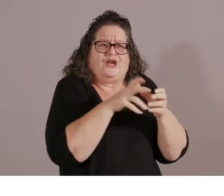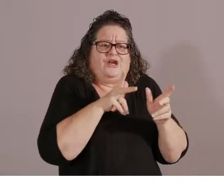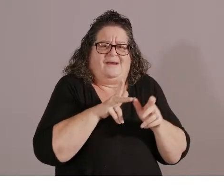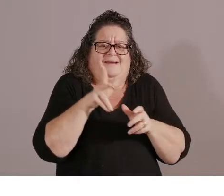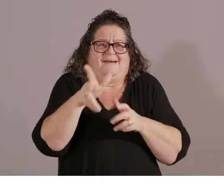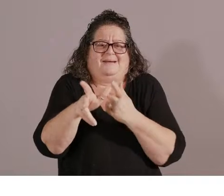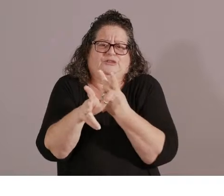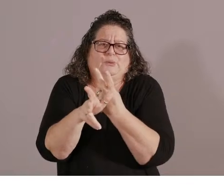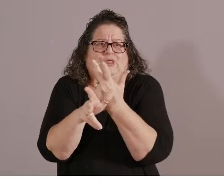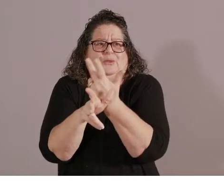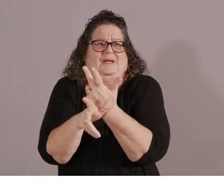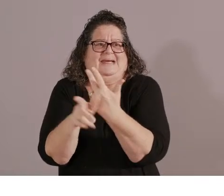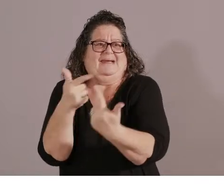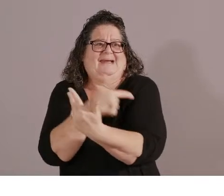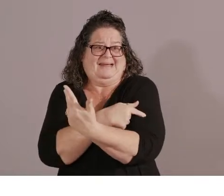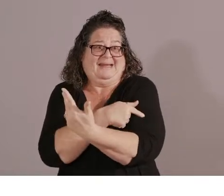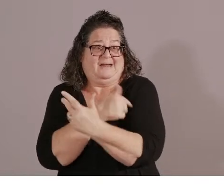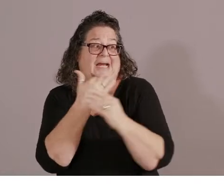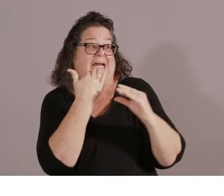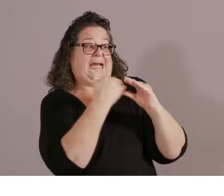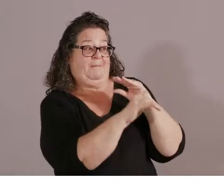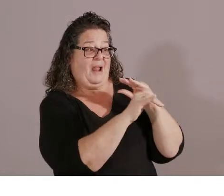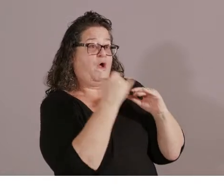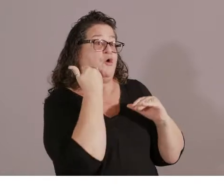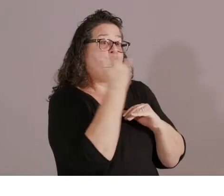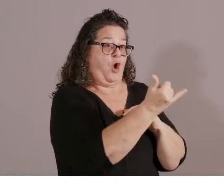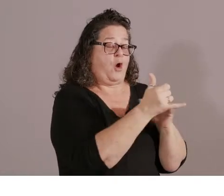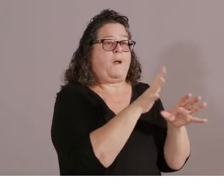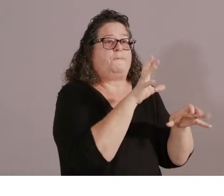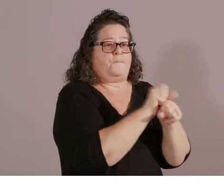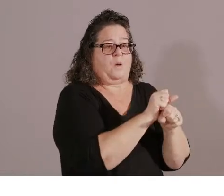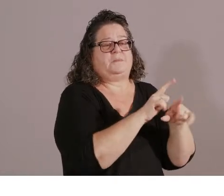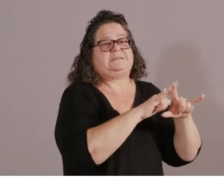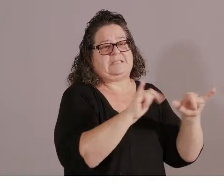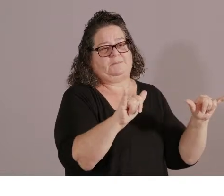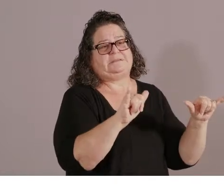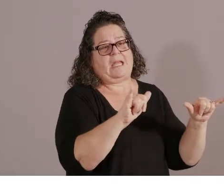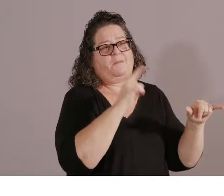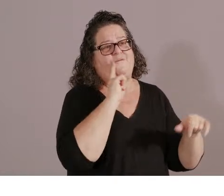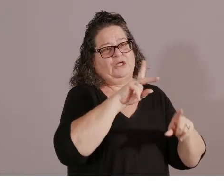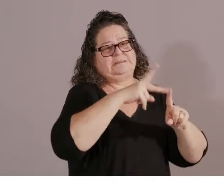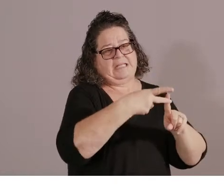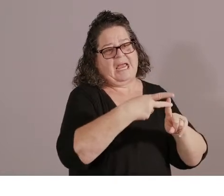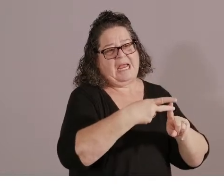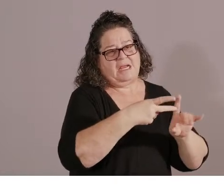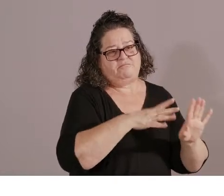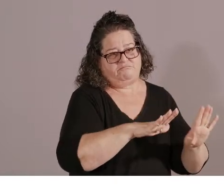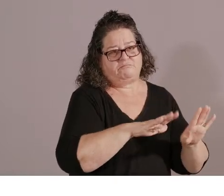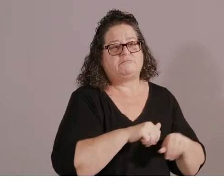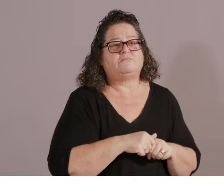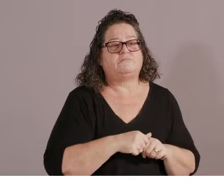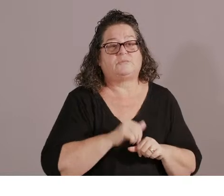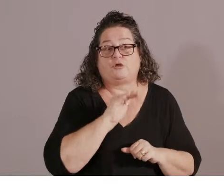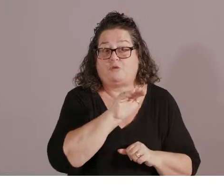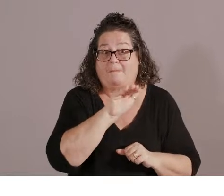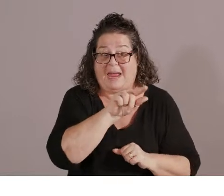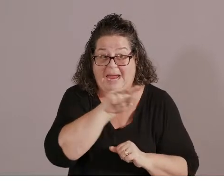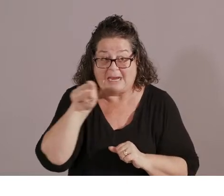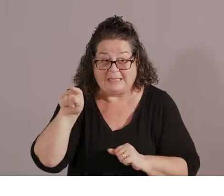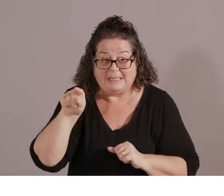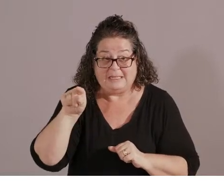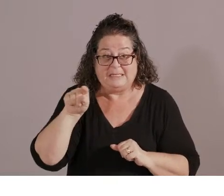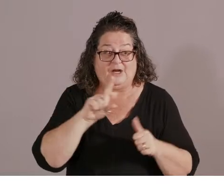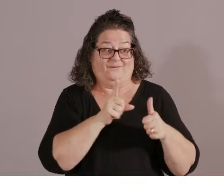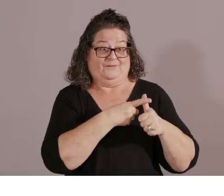dose appointments for those individuals as well. So we want to remind everybody is that if you got your first dose